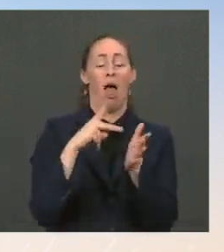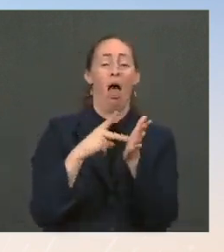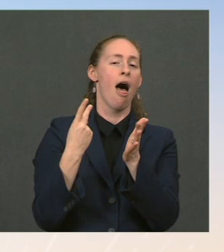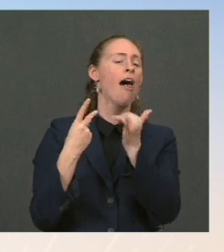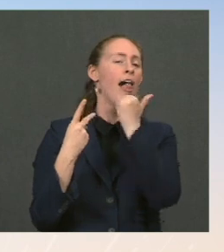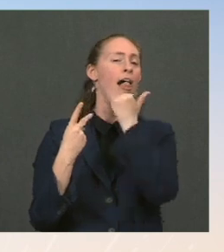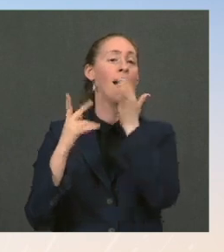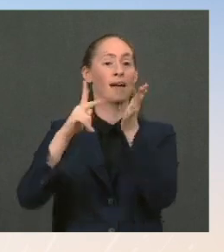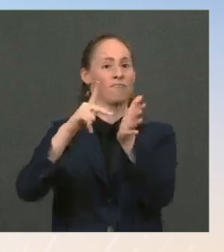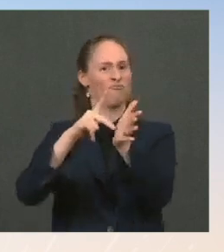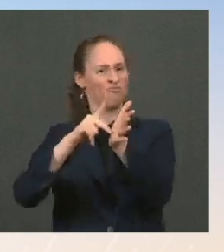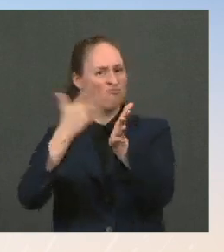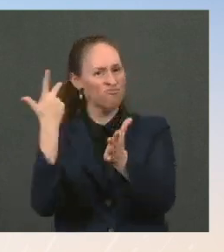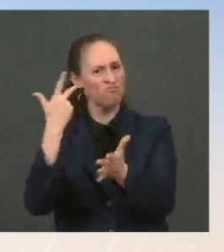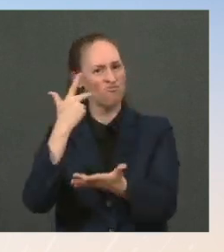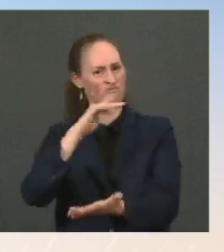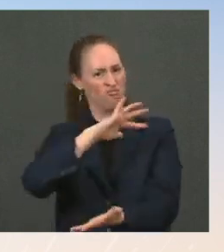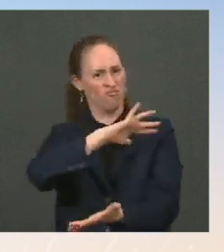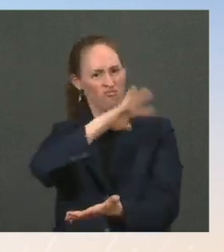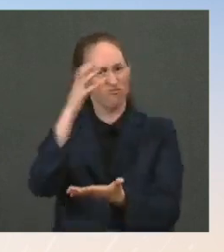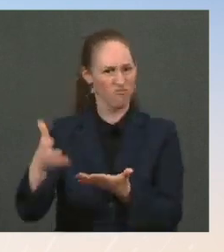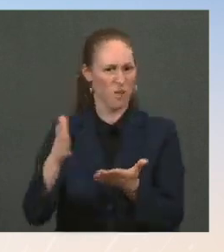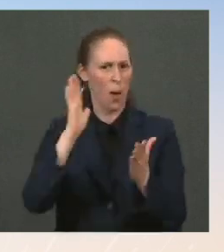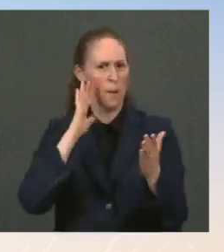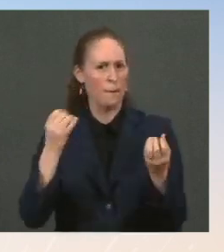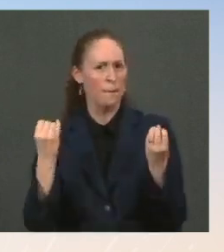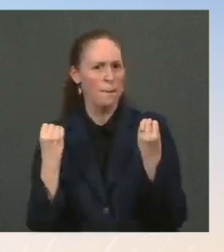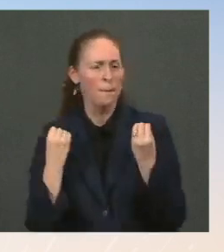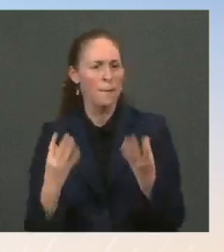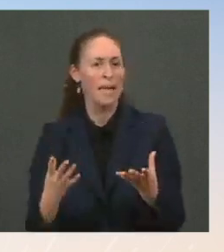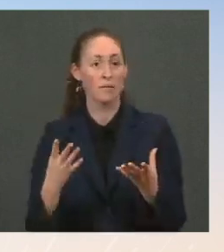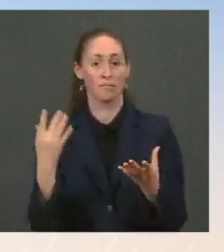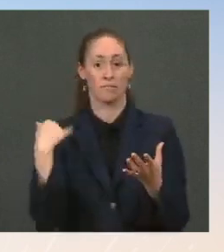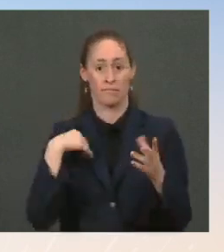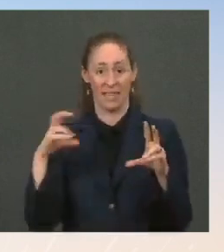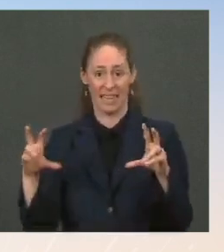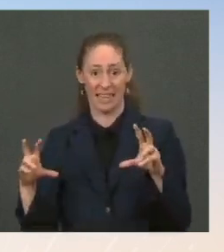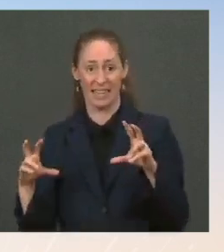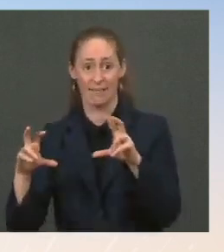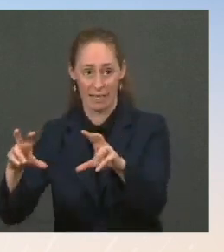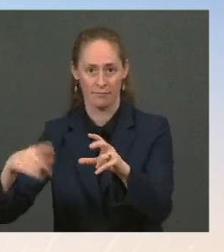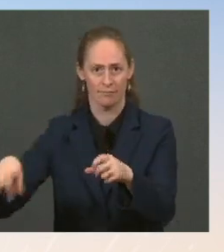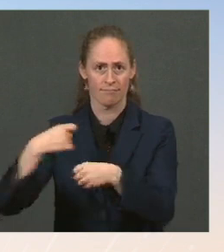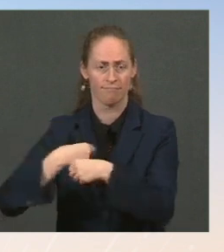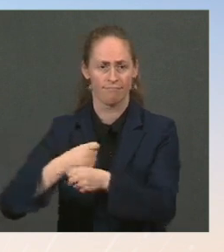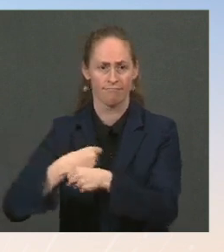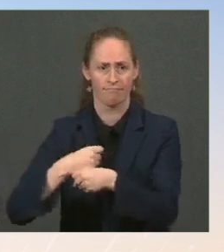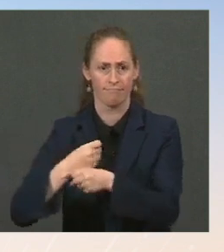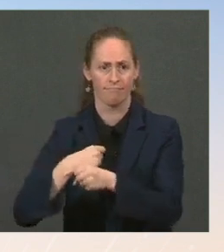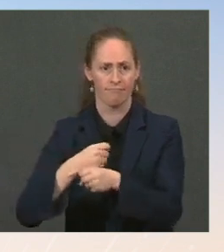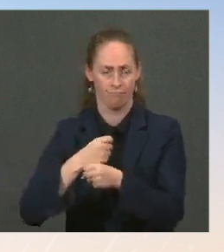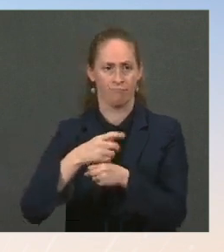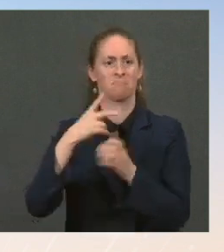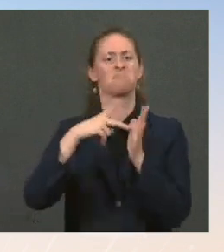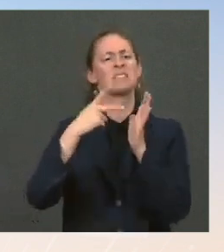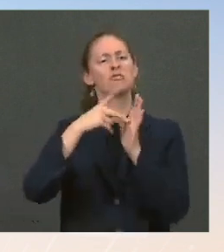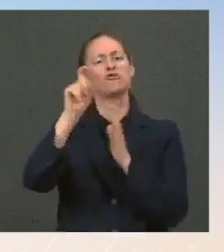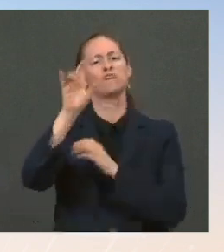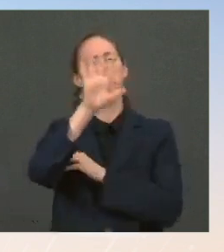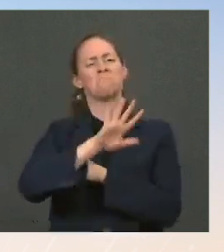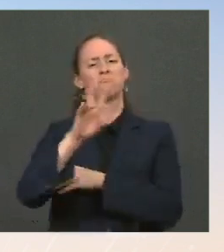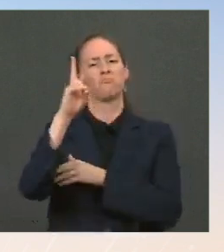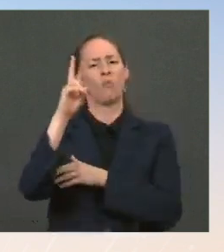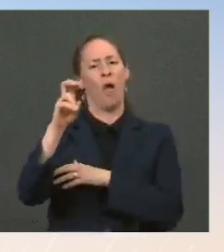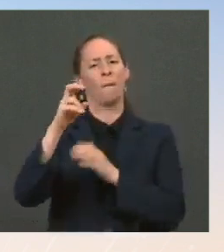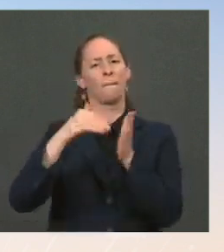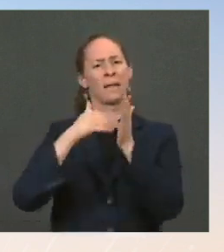So right now, with these investments, we'll be at 200 million tests per month starting in December, with tens of millions more coming on the market